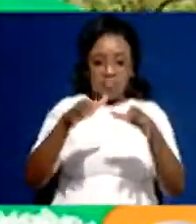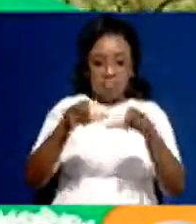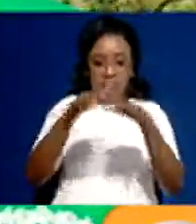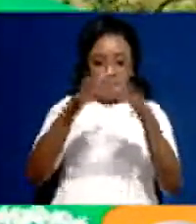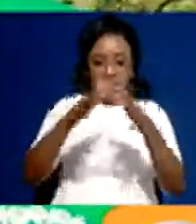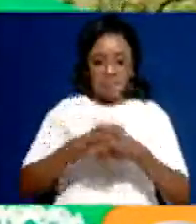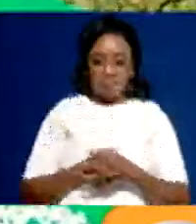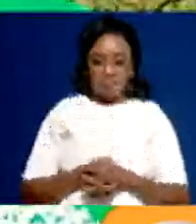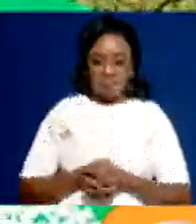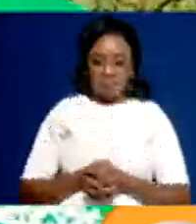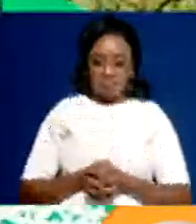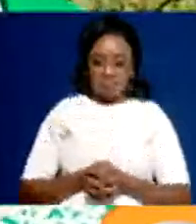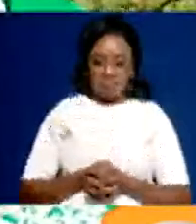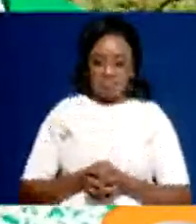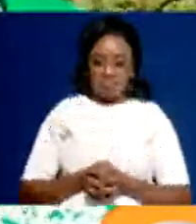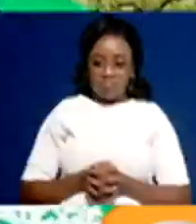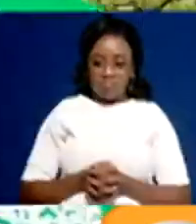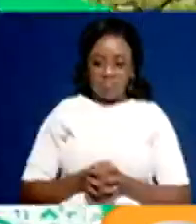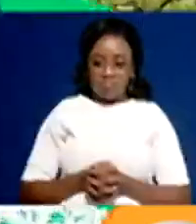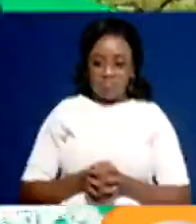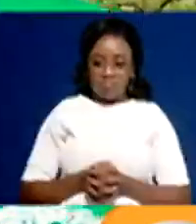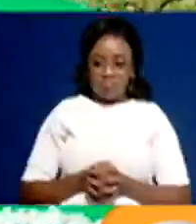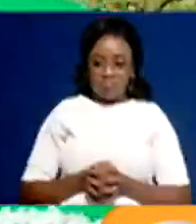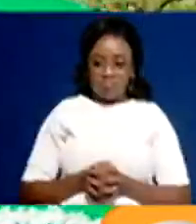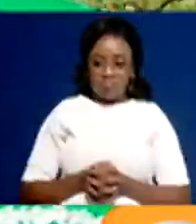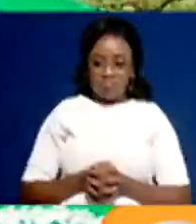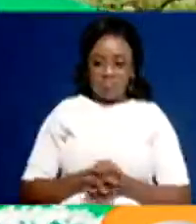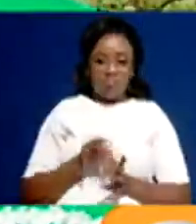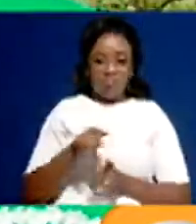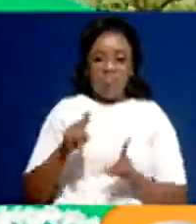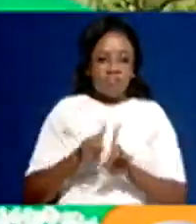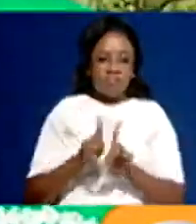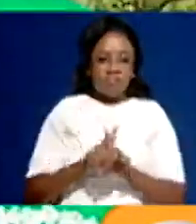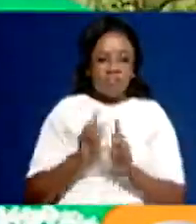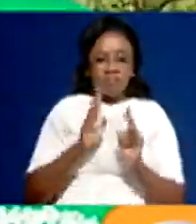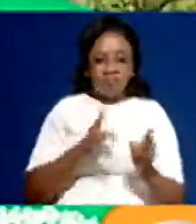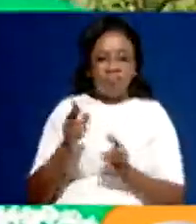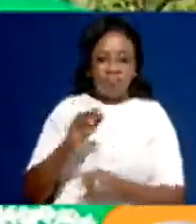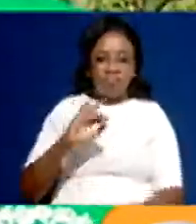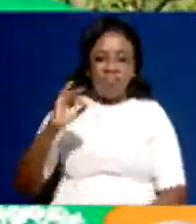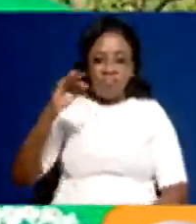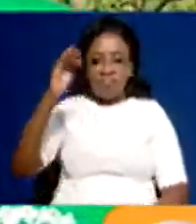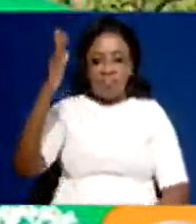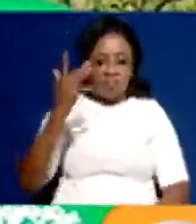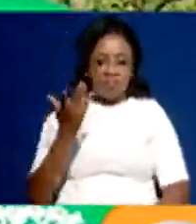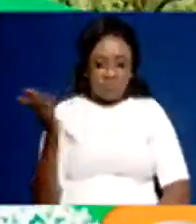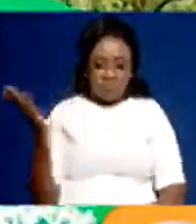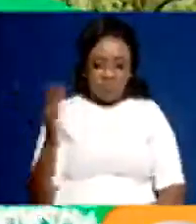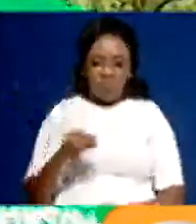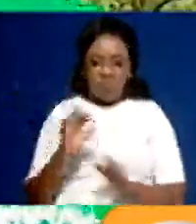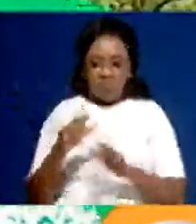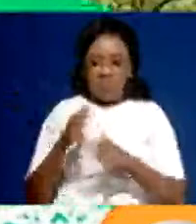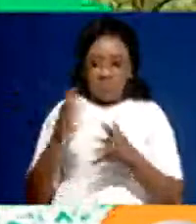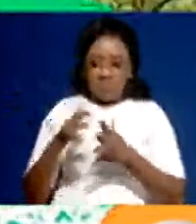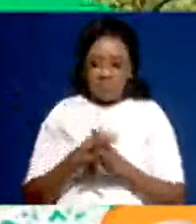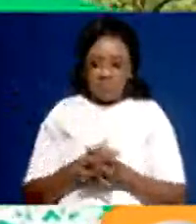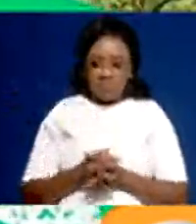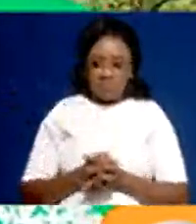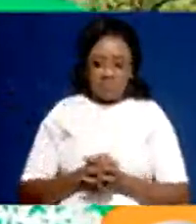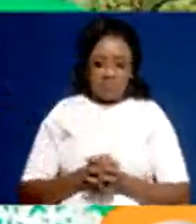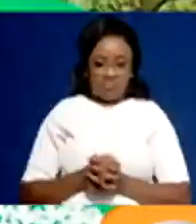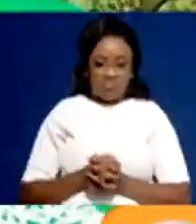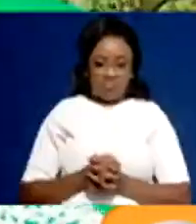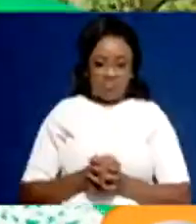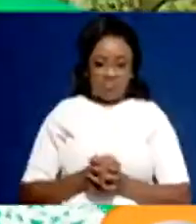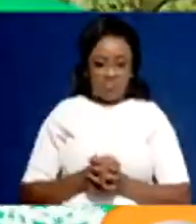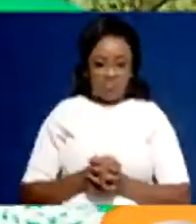terraces. So that resembles what they have ordinarily on their farms, because terracing